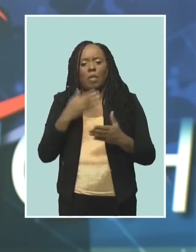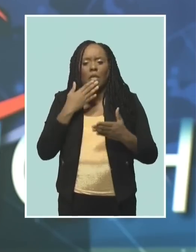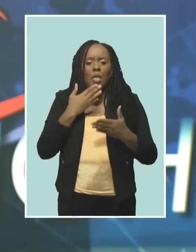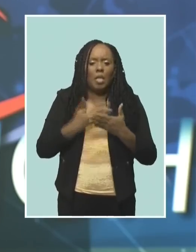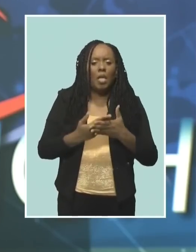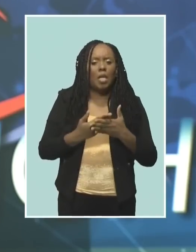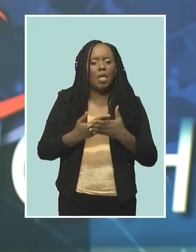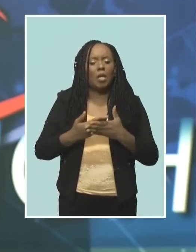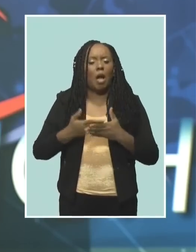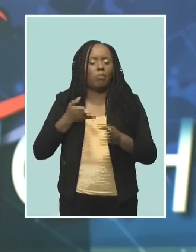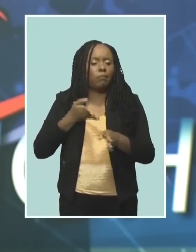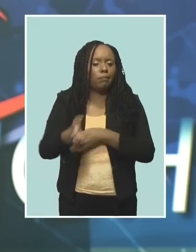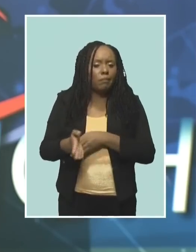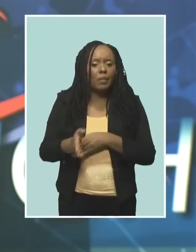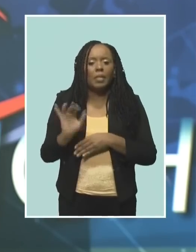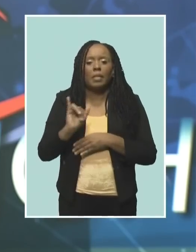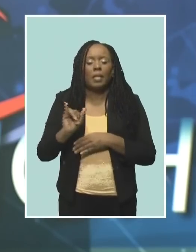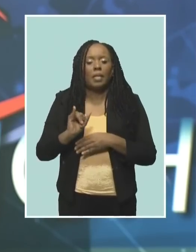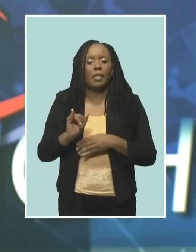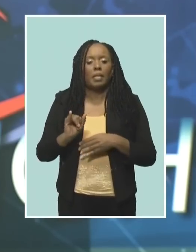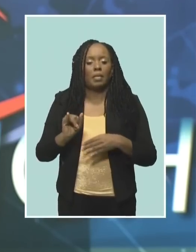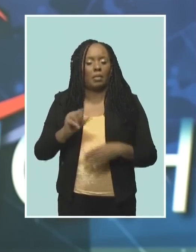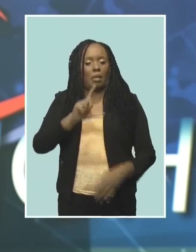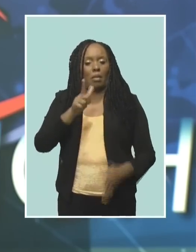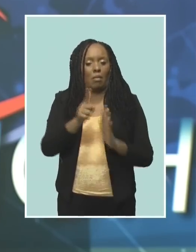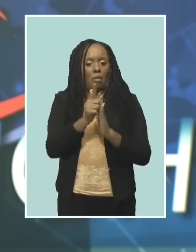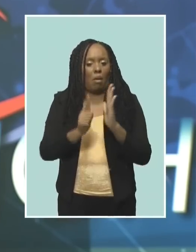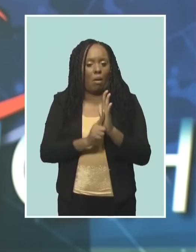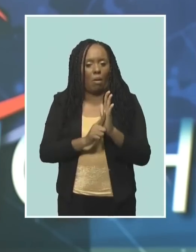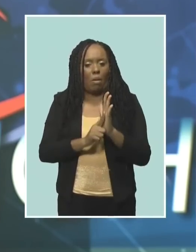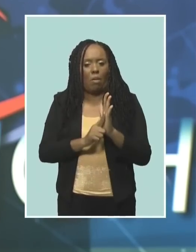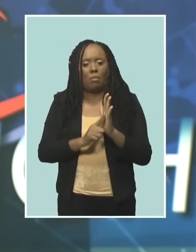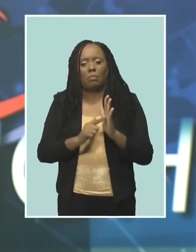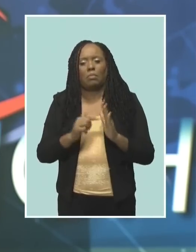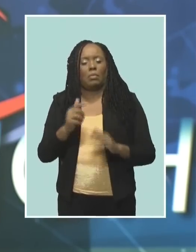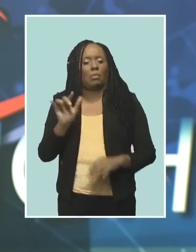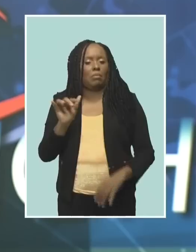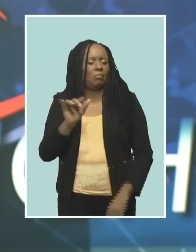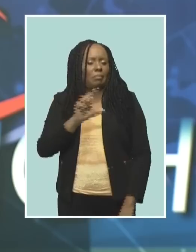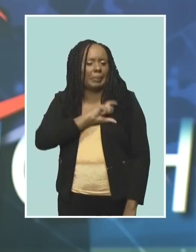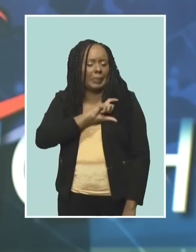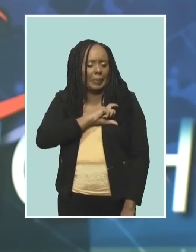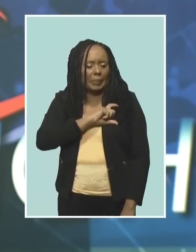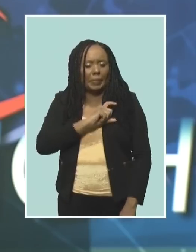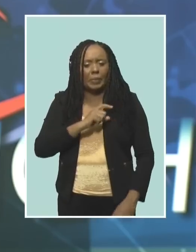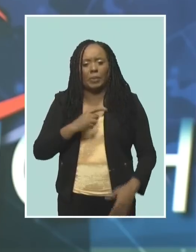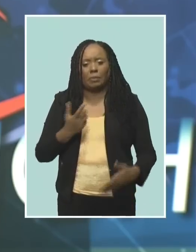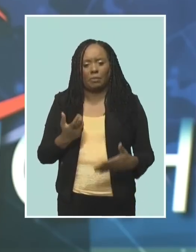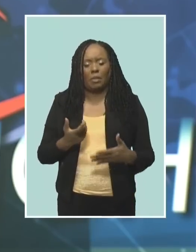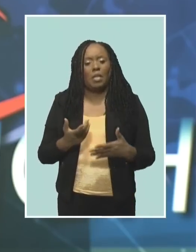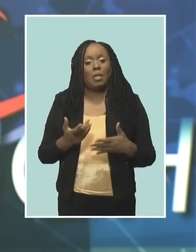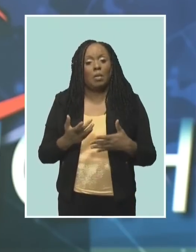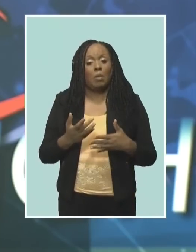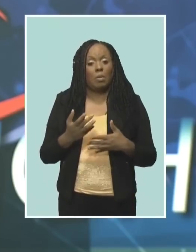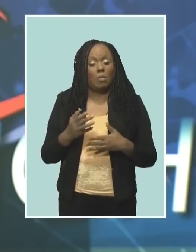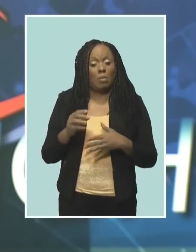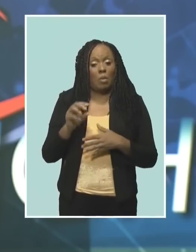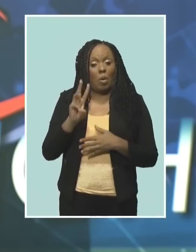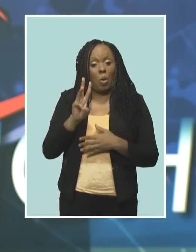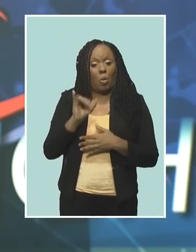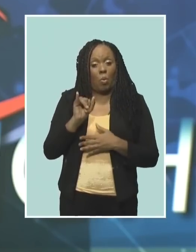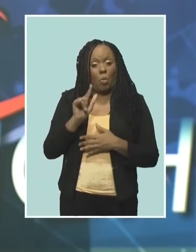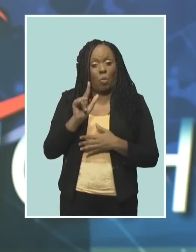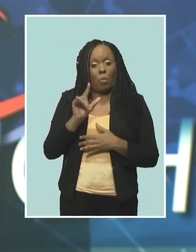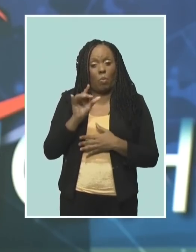Home Affairs, Information and Public Affairs, Wilfred Abrams, made that point while encouraging the organization to do more. He was